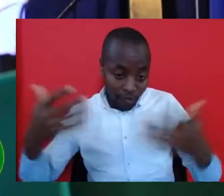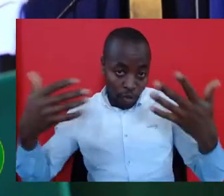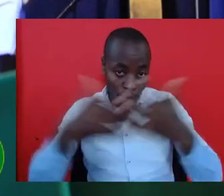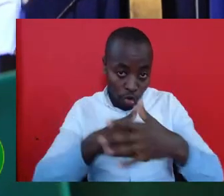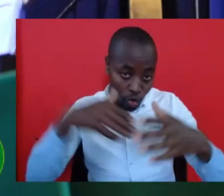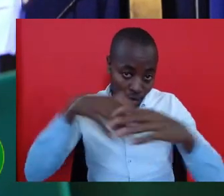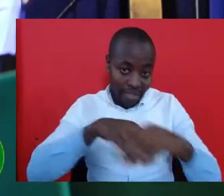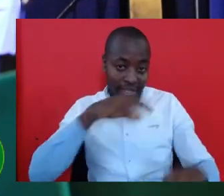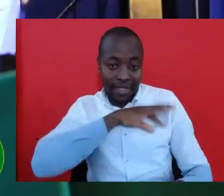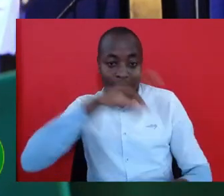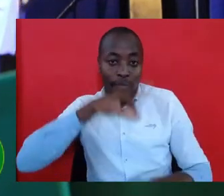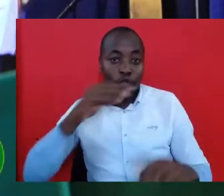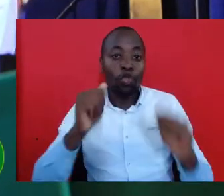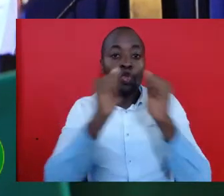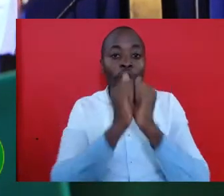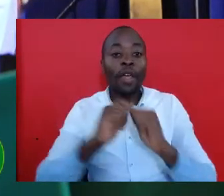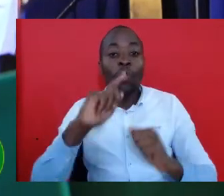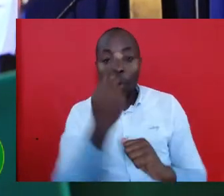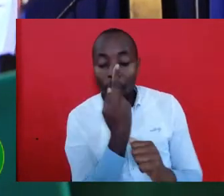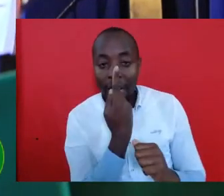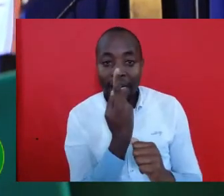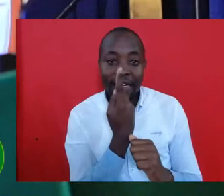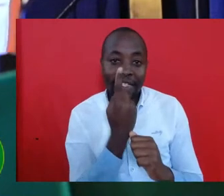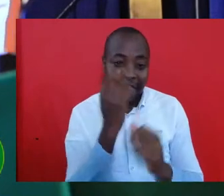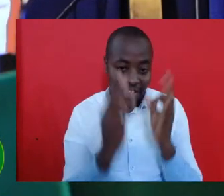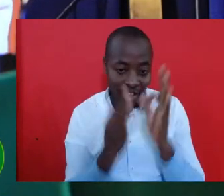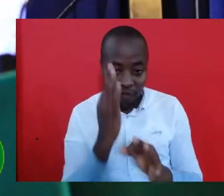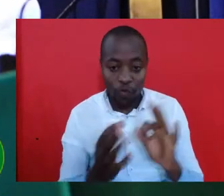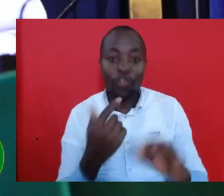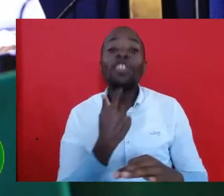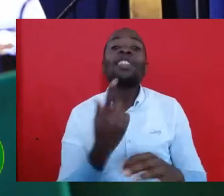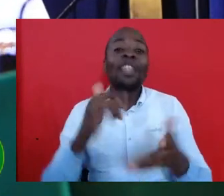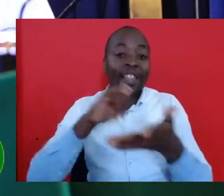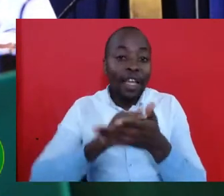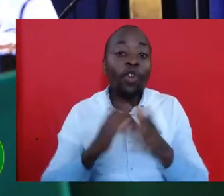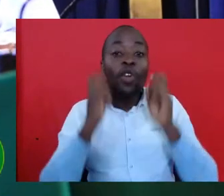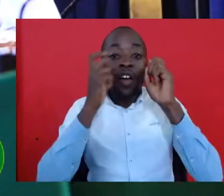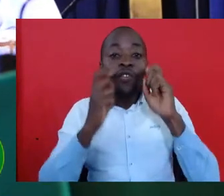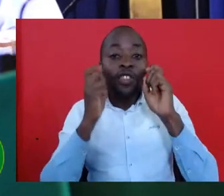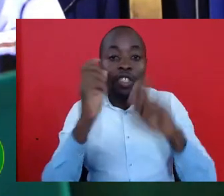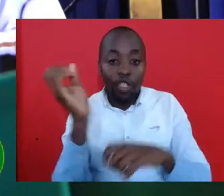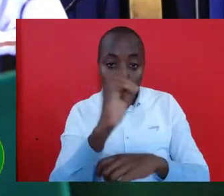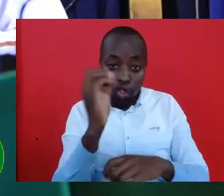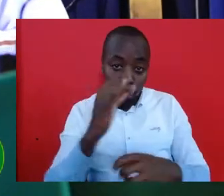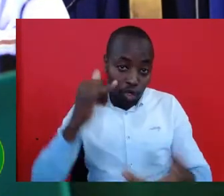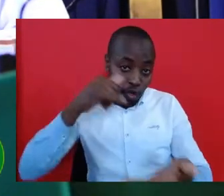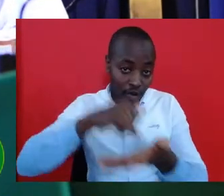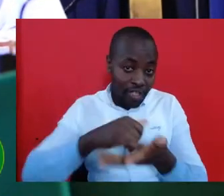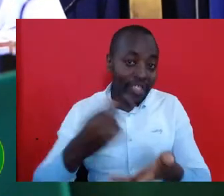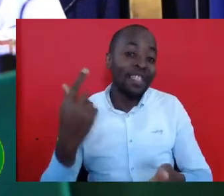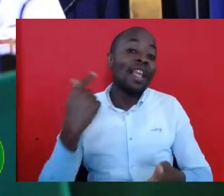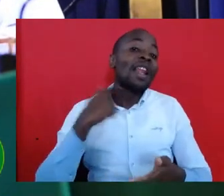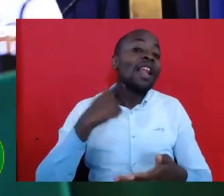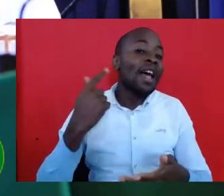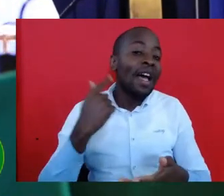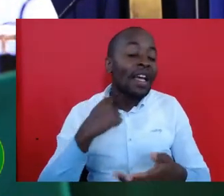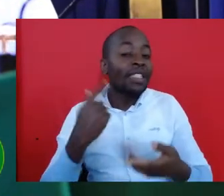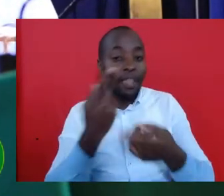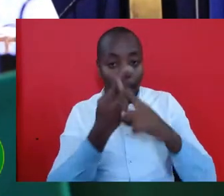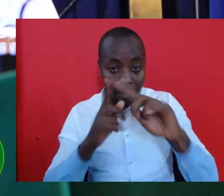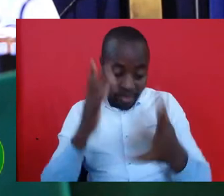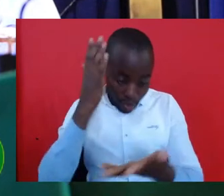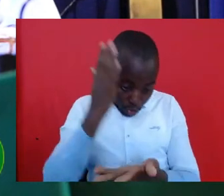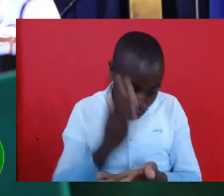renewed in the Spirit. If we say we have no sin, we deceive ourselves, and the truth is not in